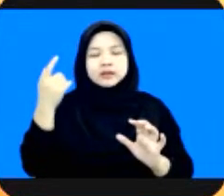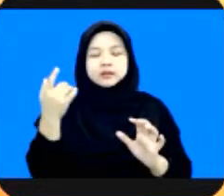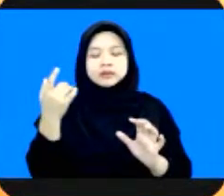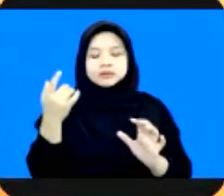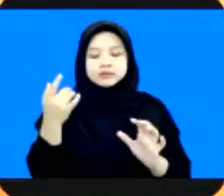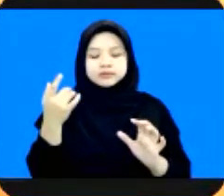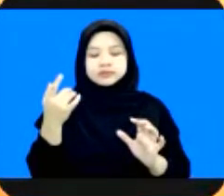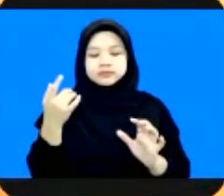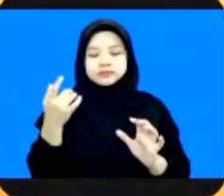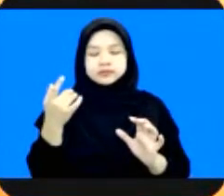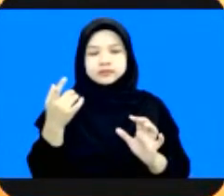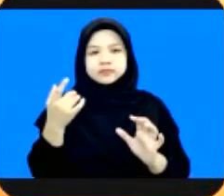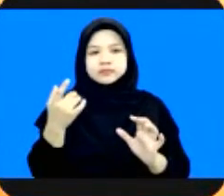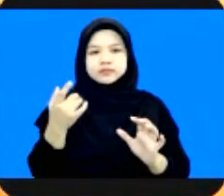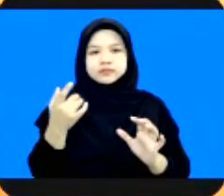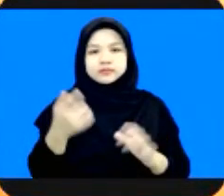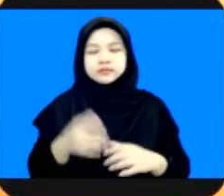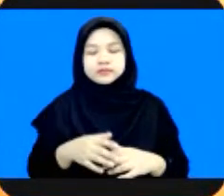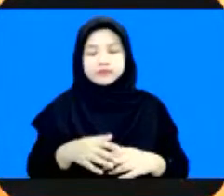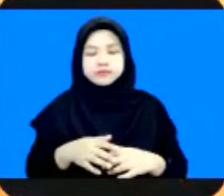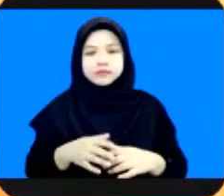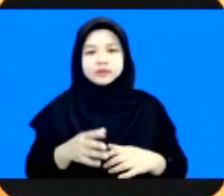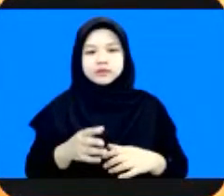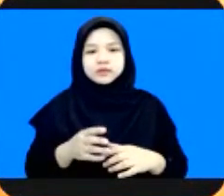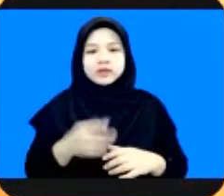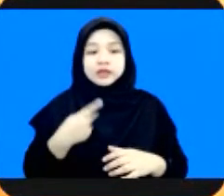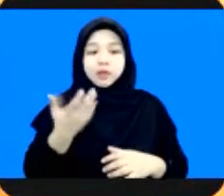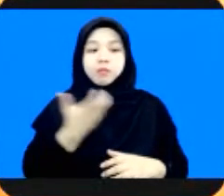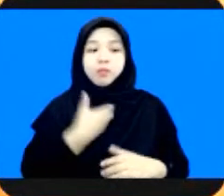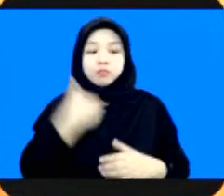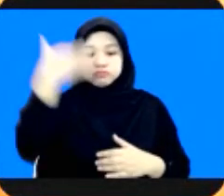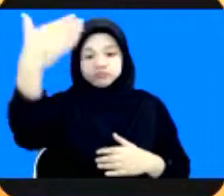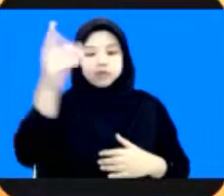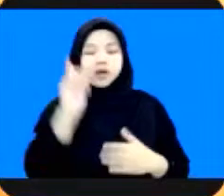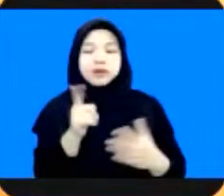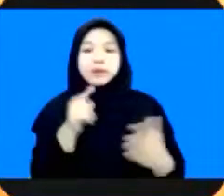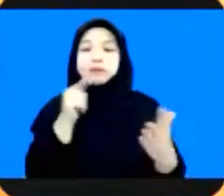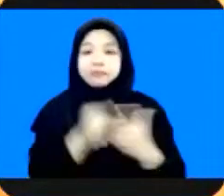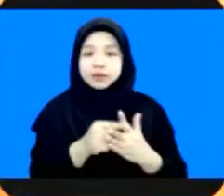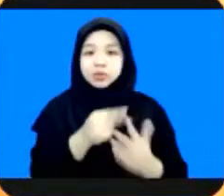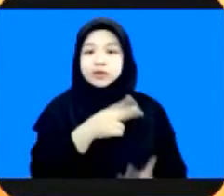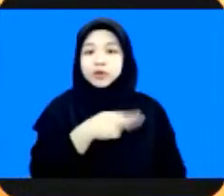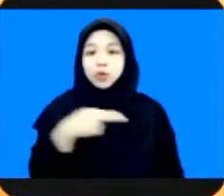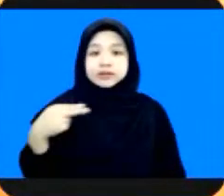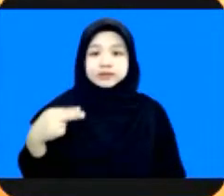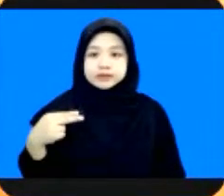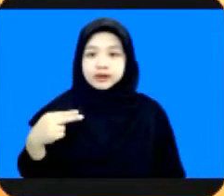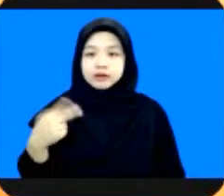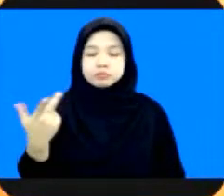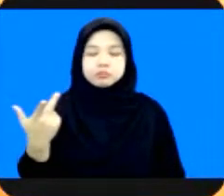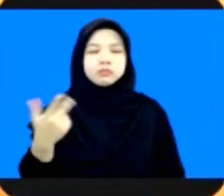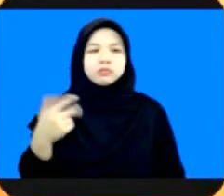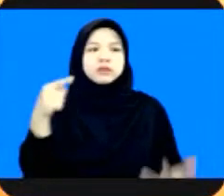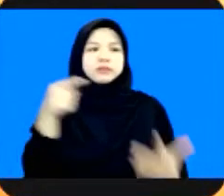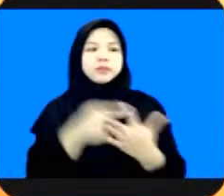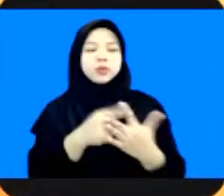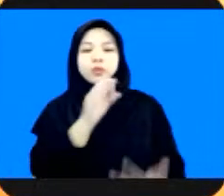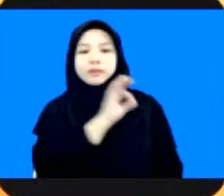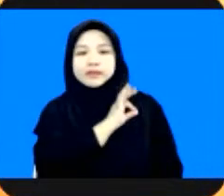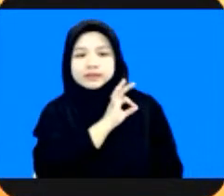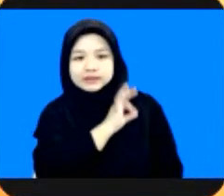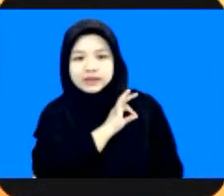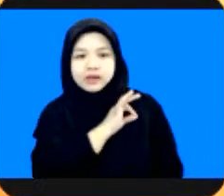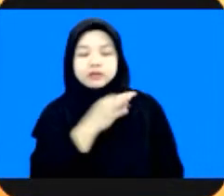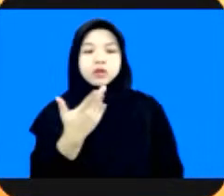will have the general election, the parliament members election, president election, and also the local leaders, governor